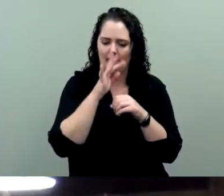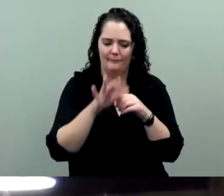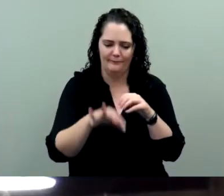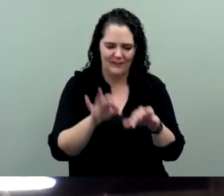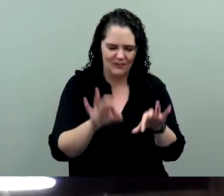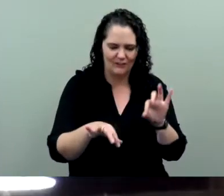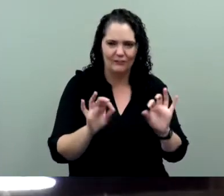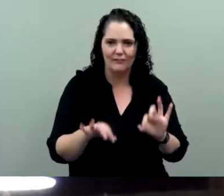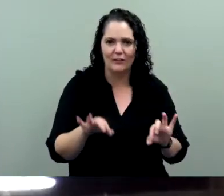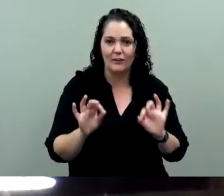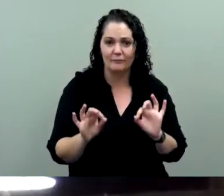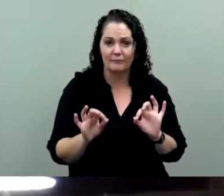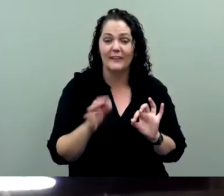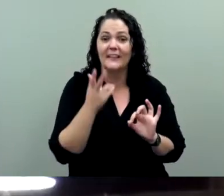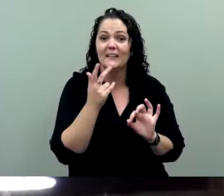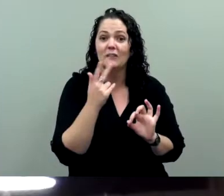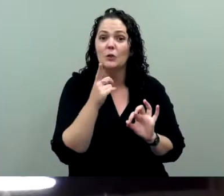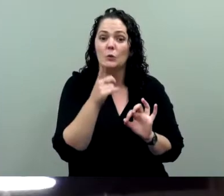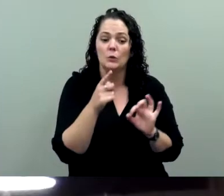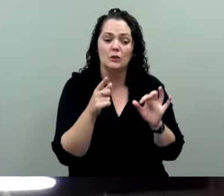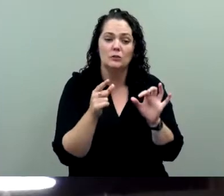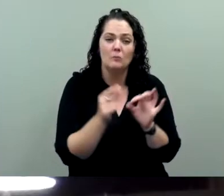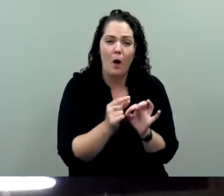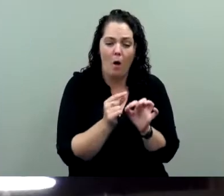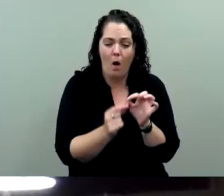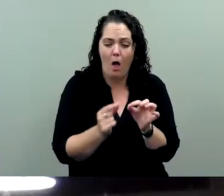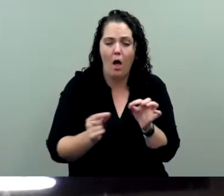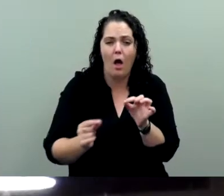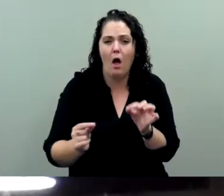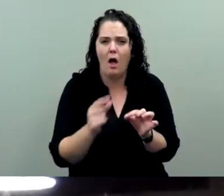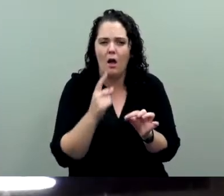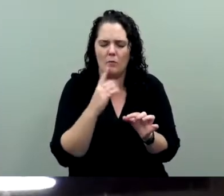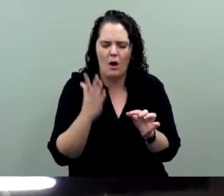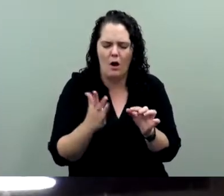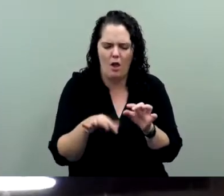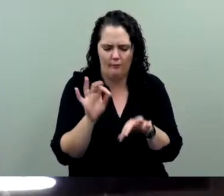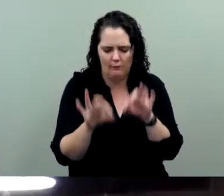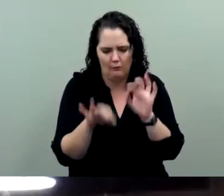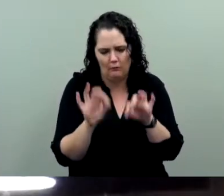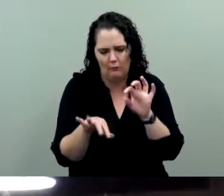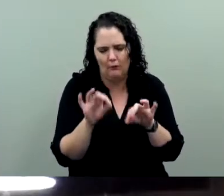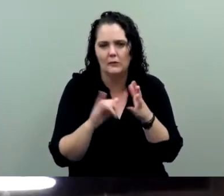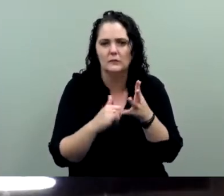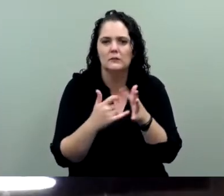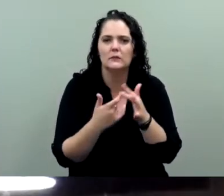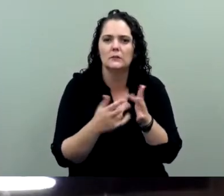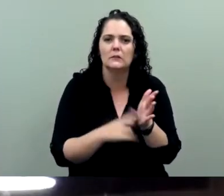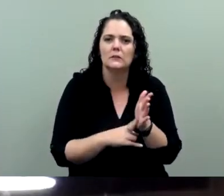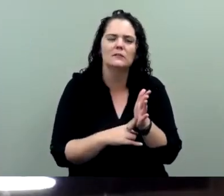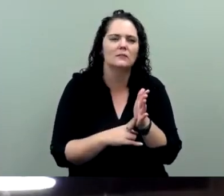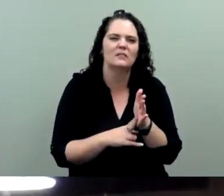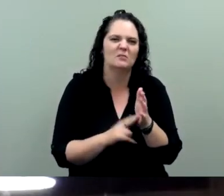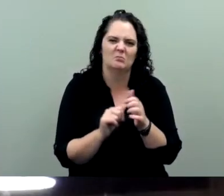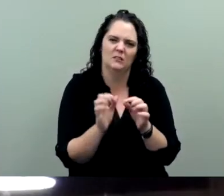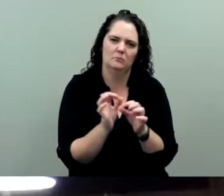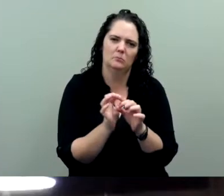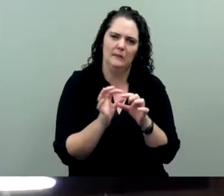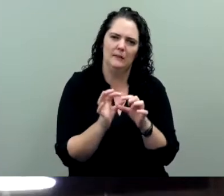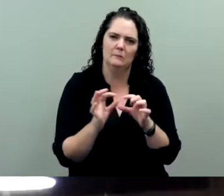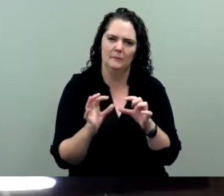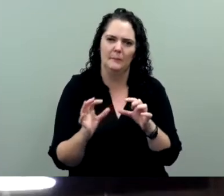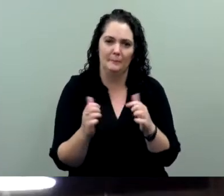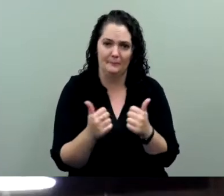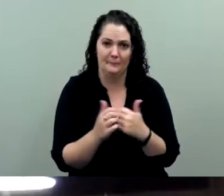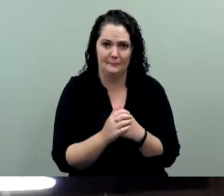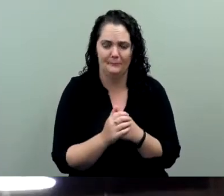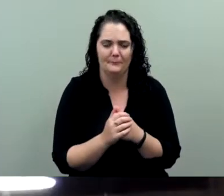little pieces, you'll get a lot of little pieces of skin in there too. So the first thing I'm gonna do here, and I will just grab my